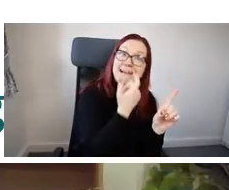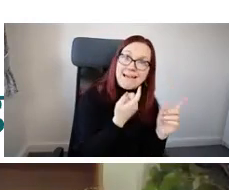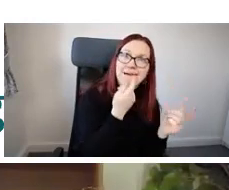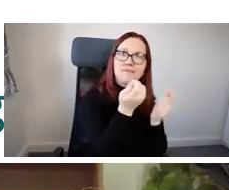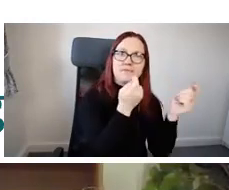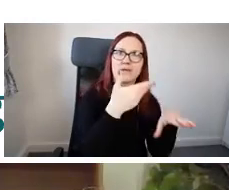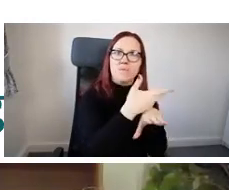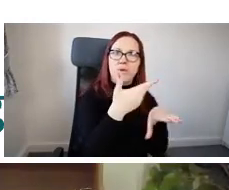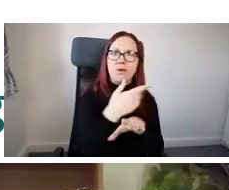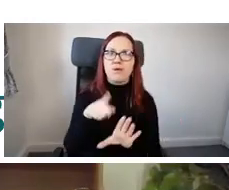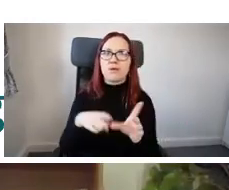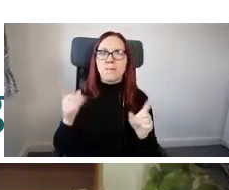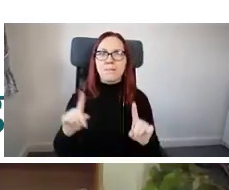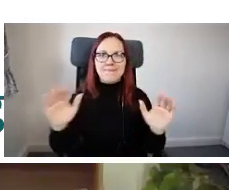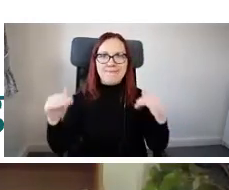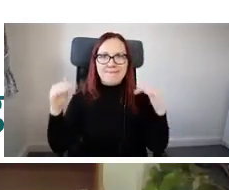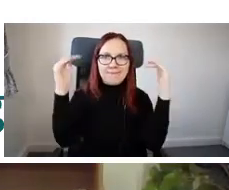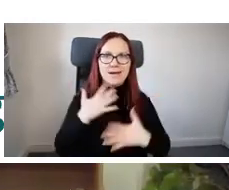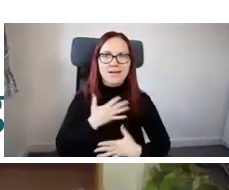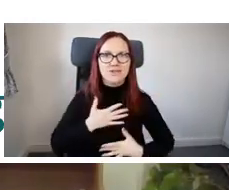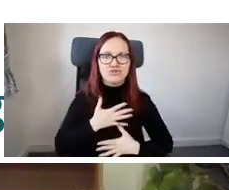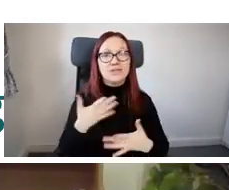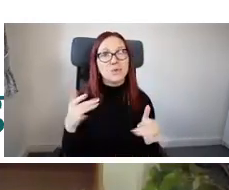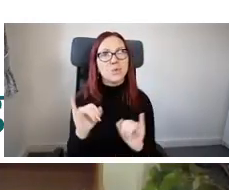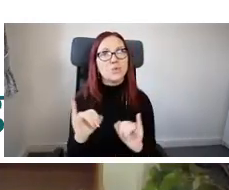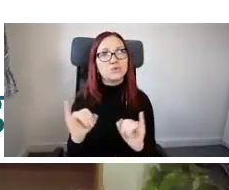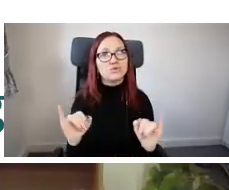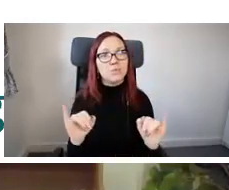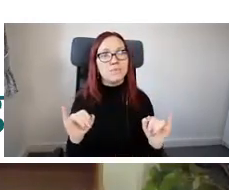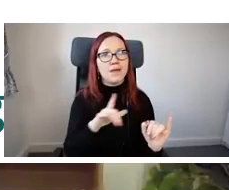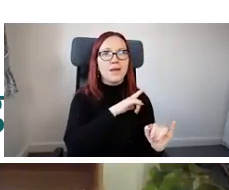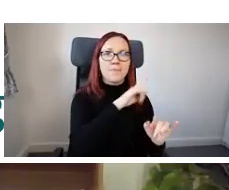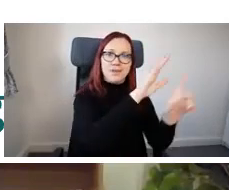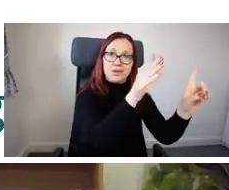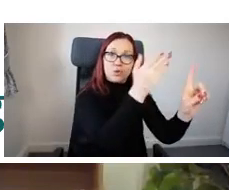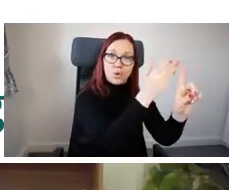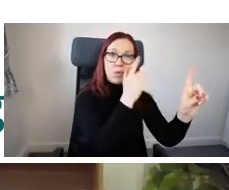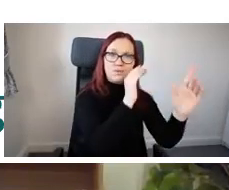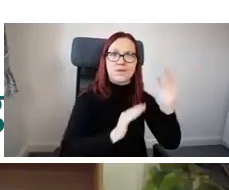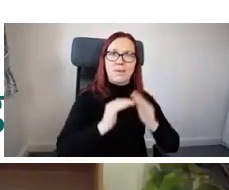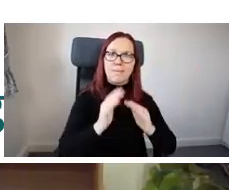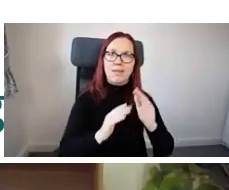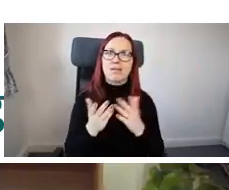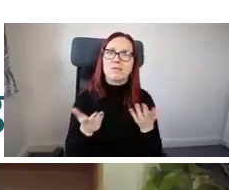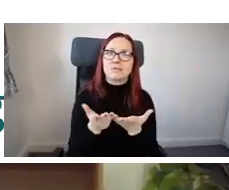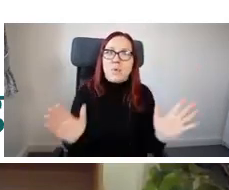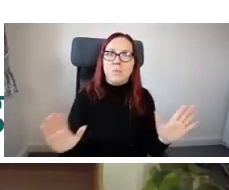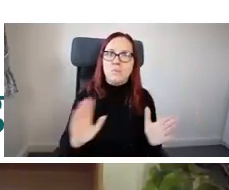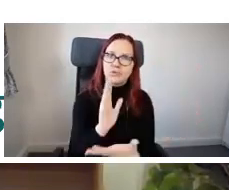levels of distress or trauma due to the role of goals in building trusting and open